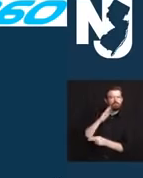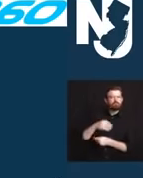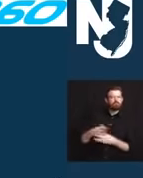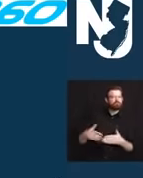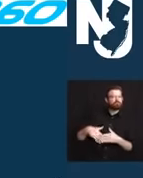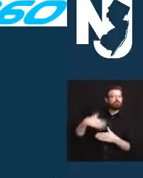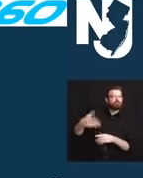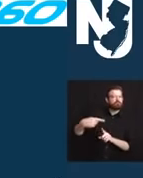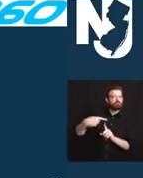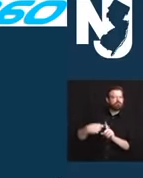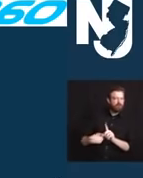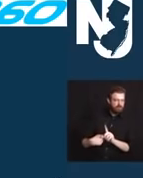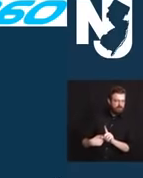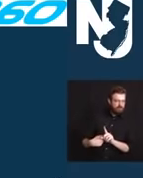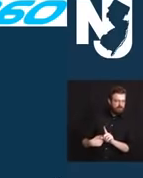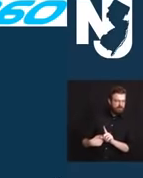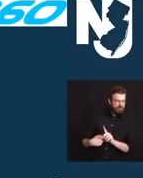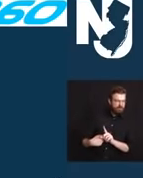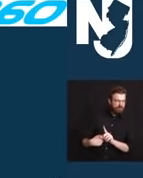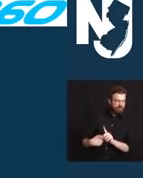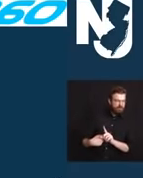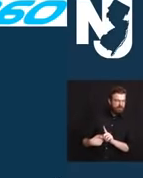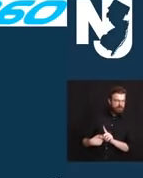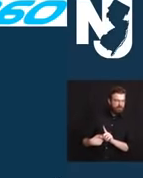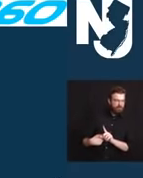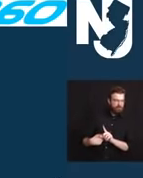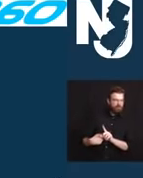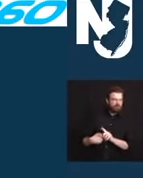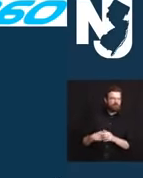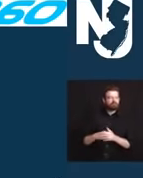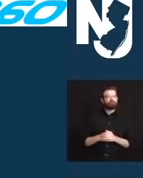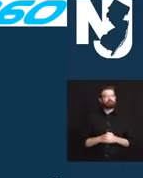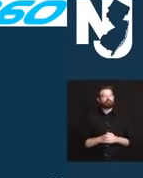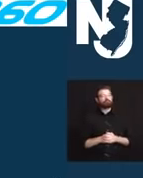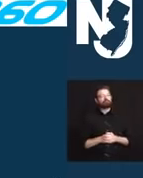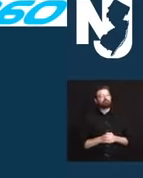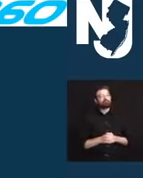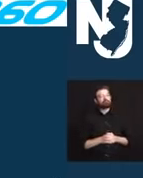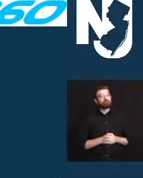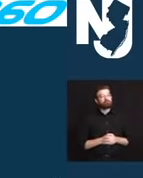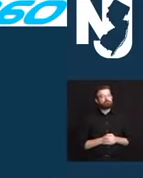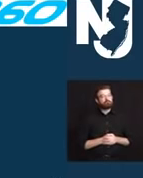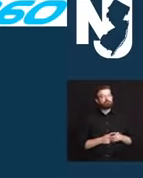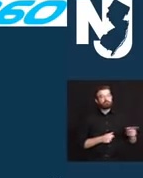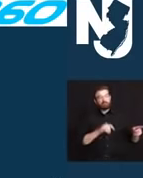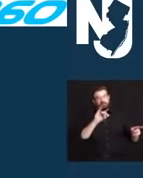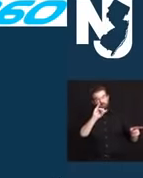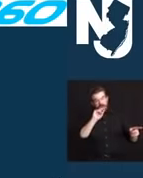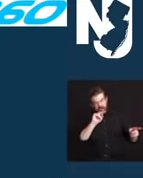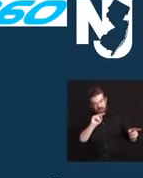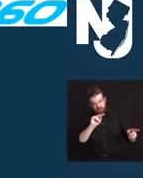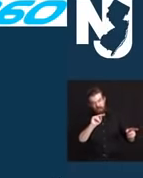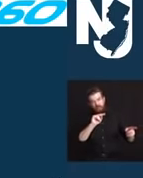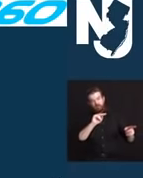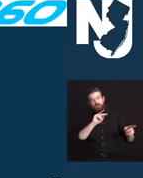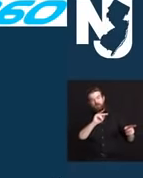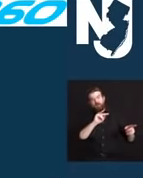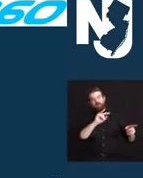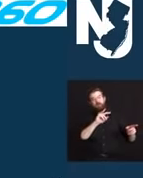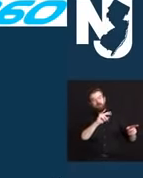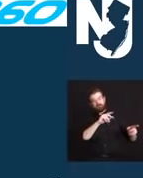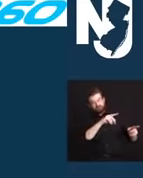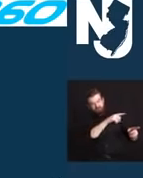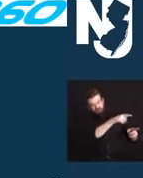of new investments which set to close on September 1st. Ian and iSport 360 represent the future of New